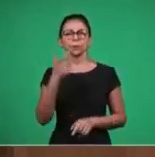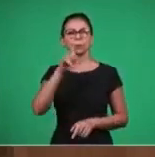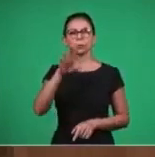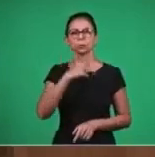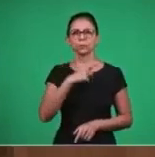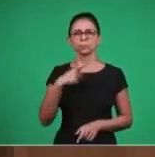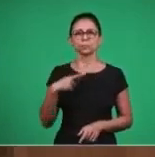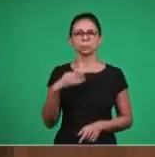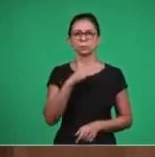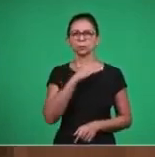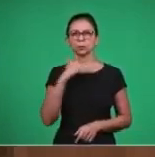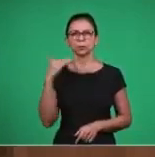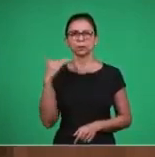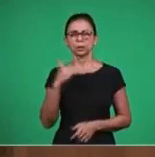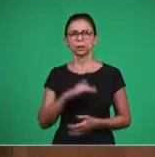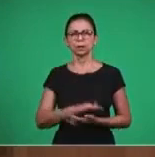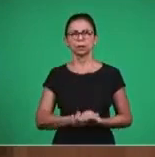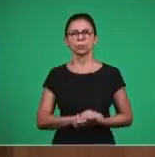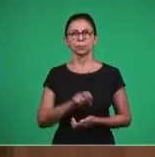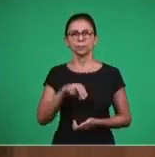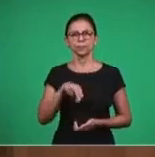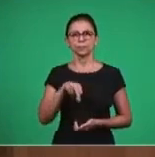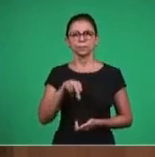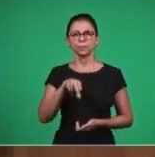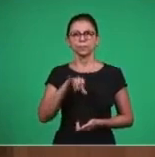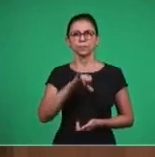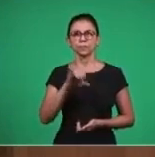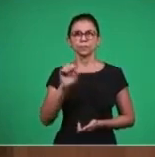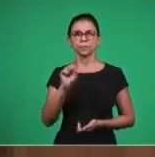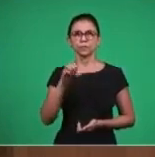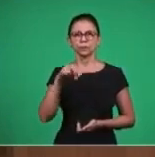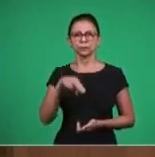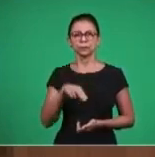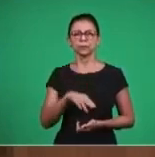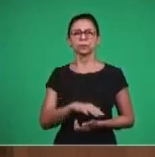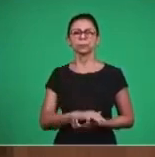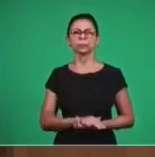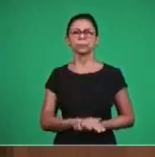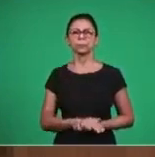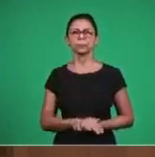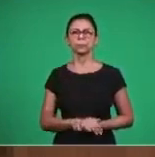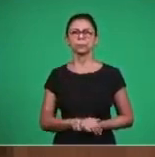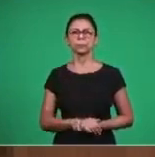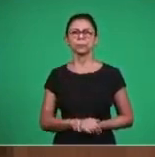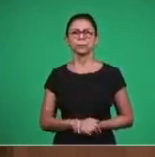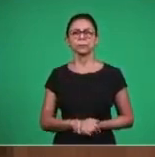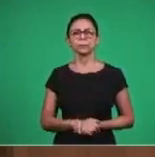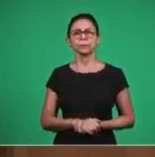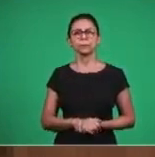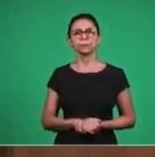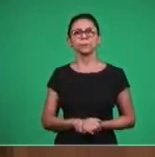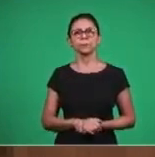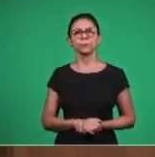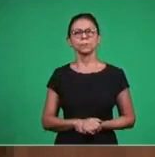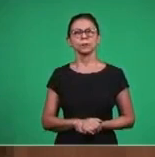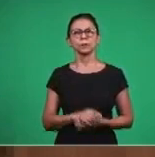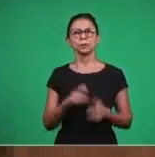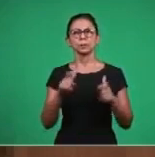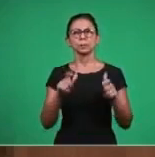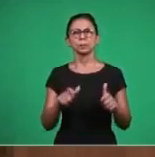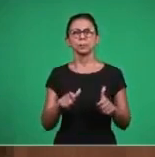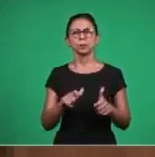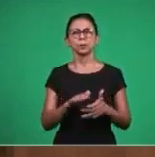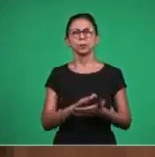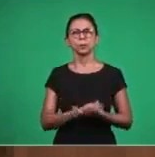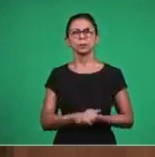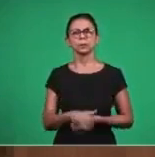Also, want to mention about Pastor Nathan Moreira de Jesus, who was already ill.